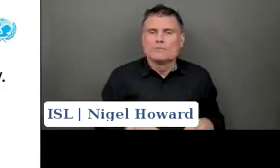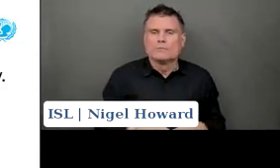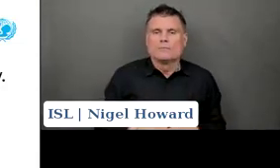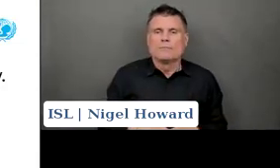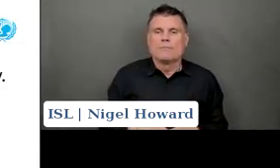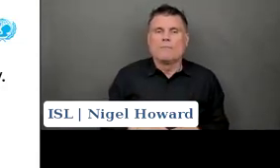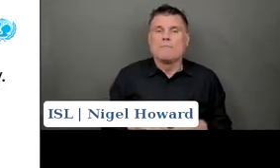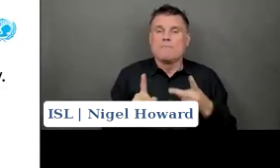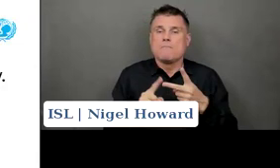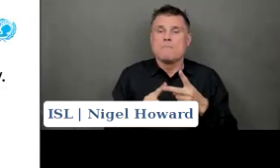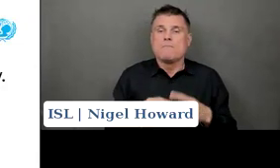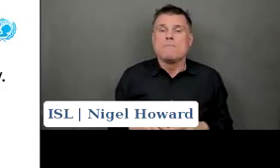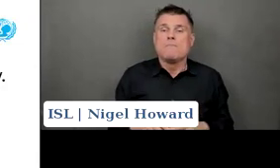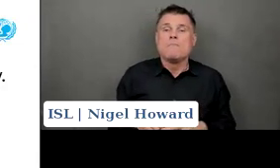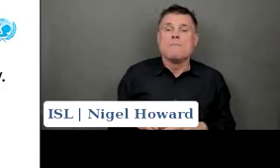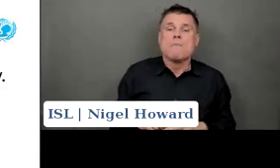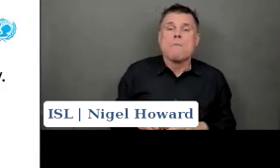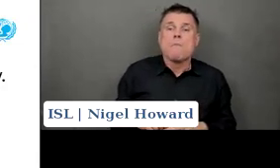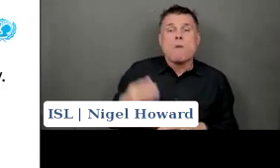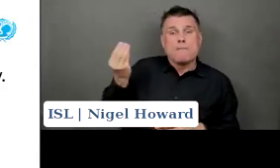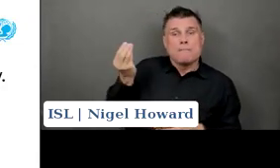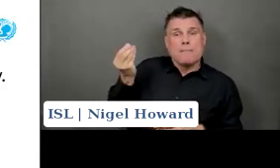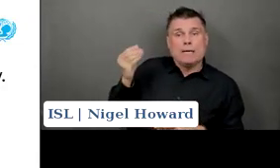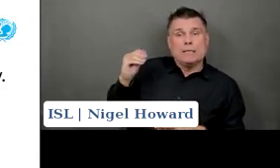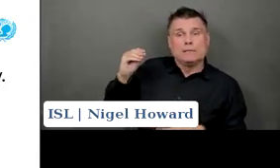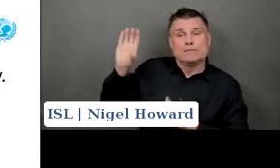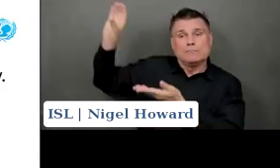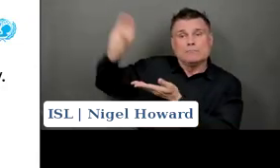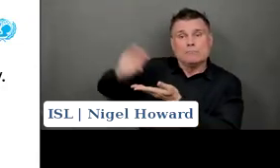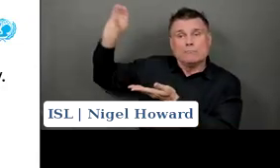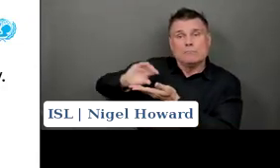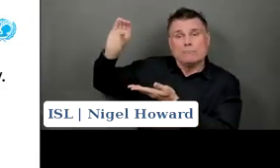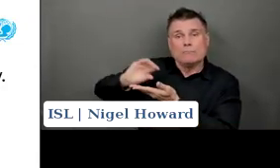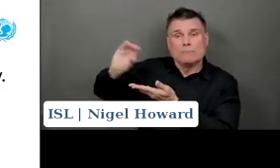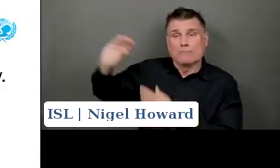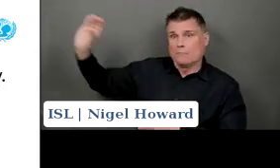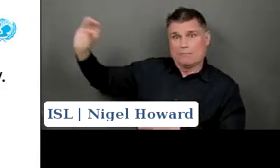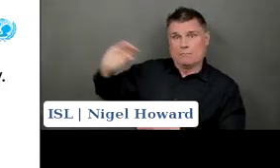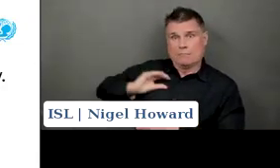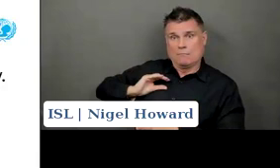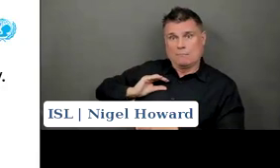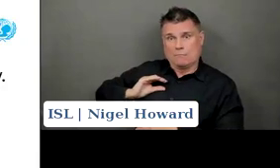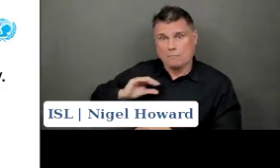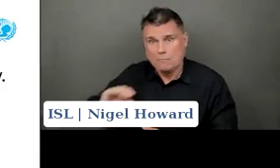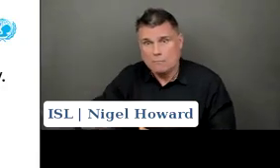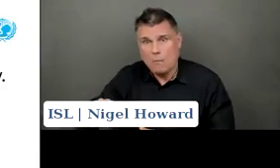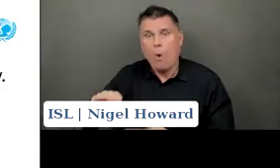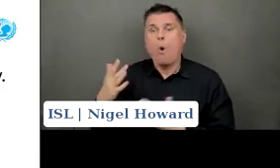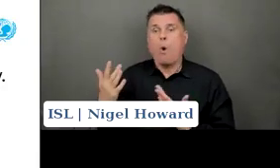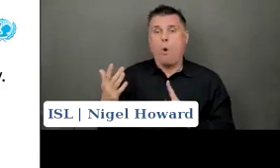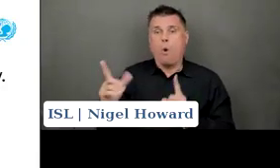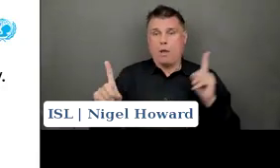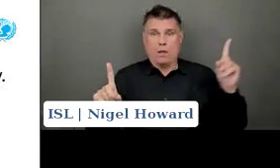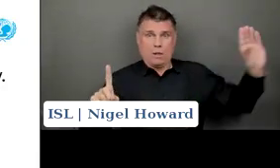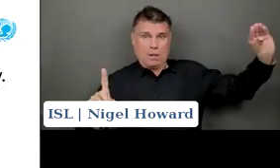burden of care and support for those requiring it and for their caregivers. So for example, through social protection, this might look like access